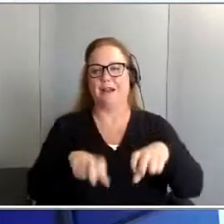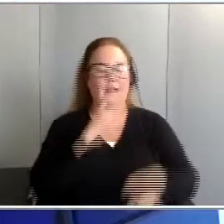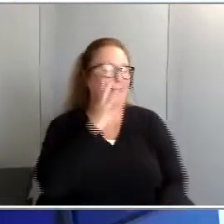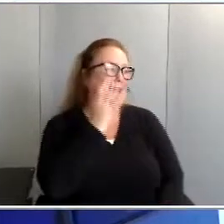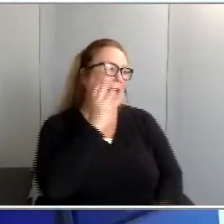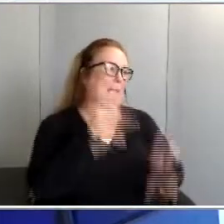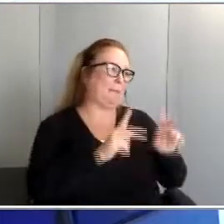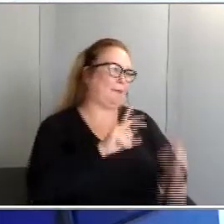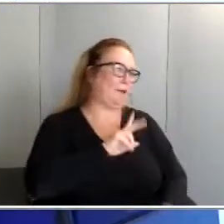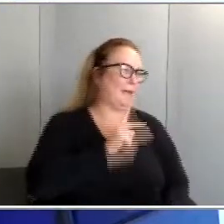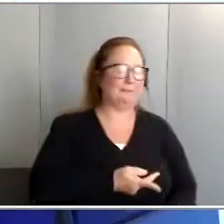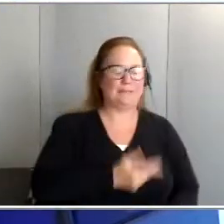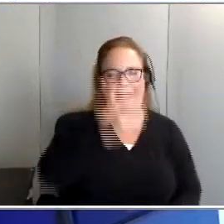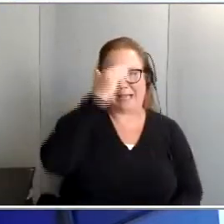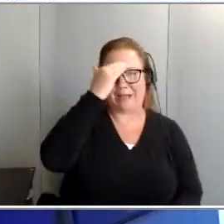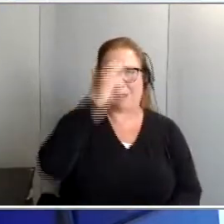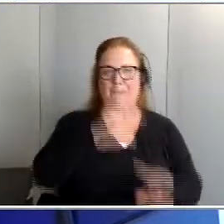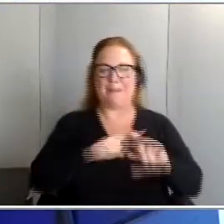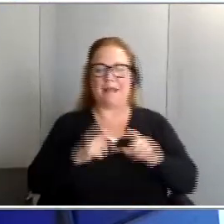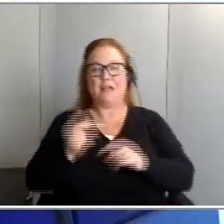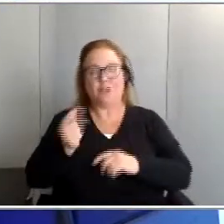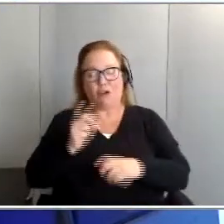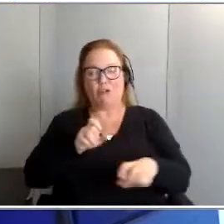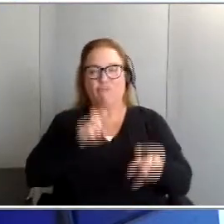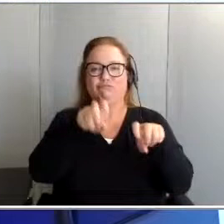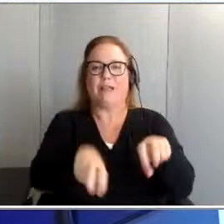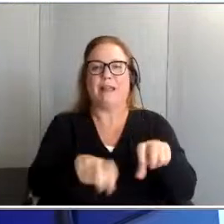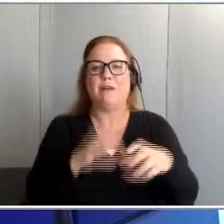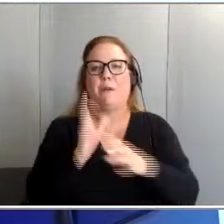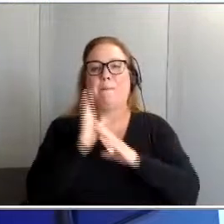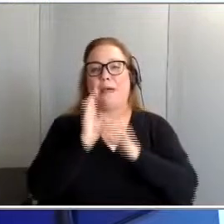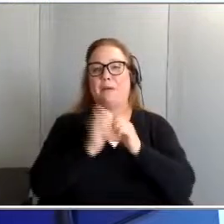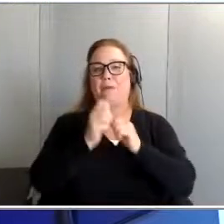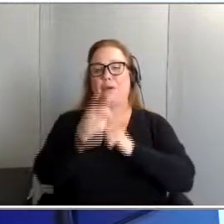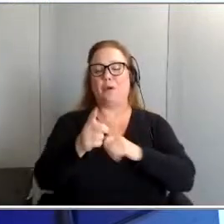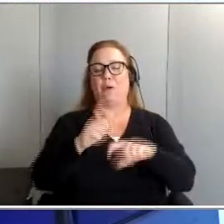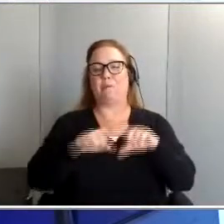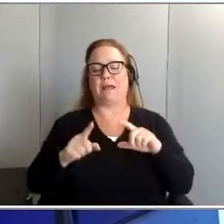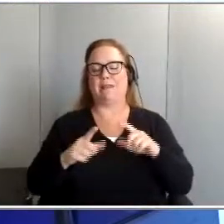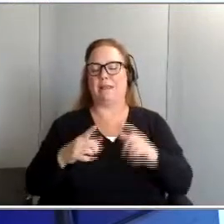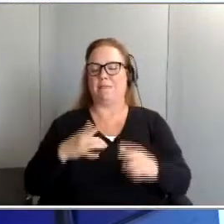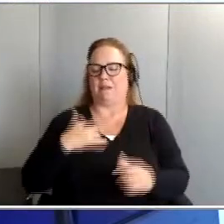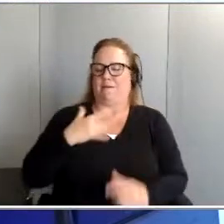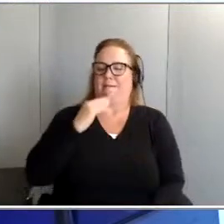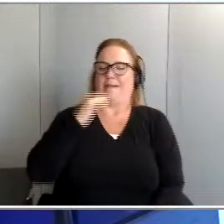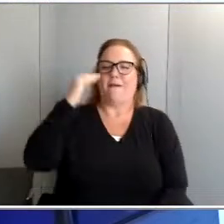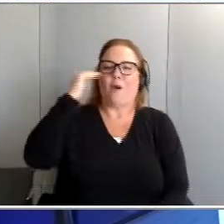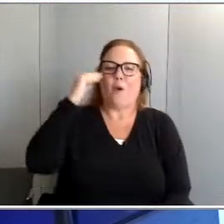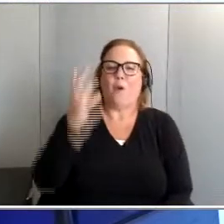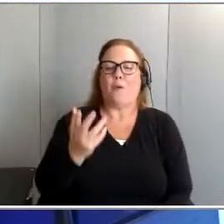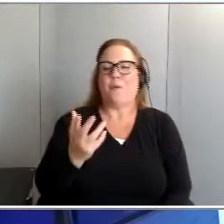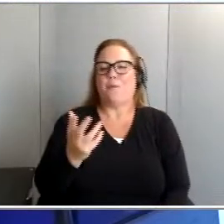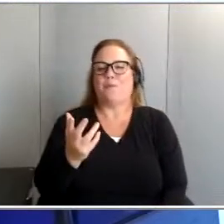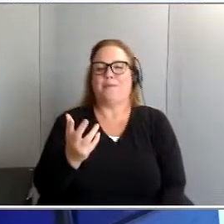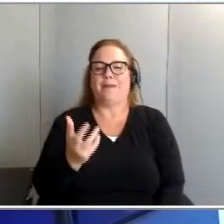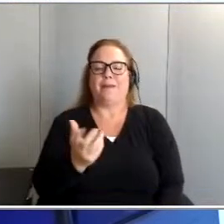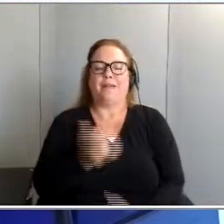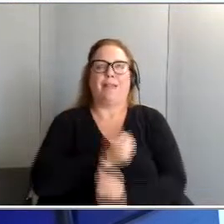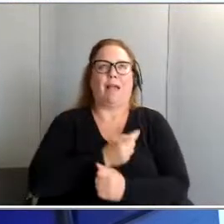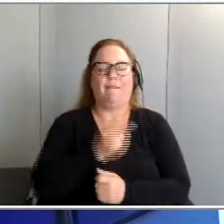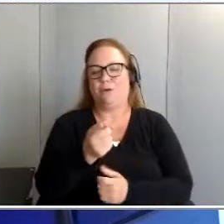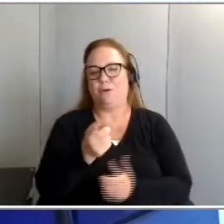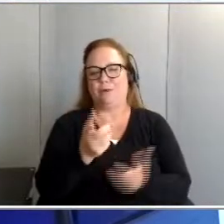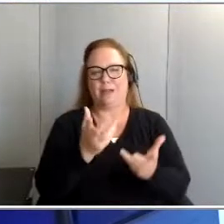But I think you're right. A dog and a cat, but a dog makes you feel like home. There's a home sense, a human connection, I